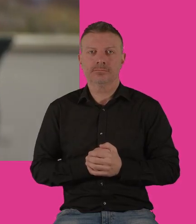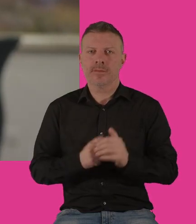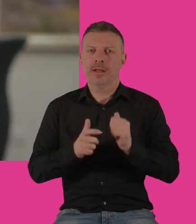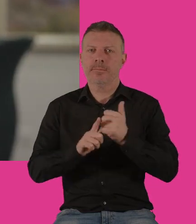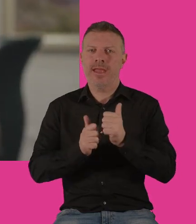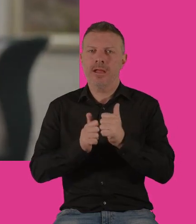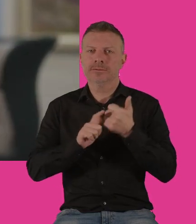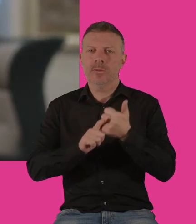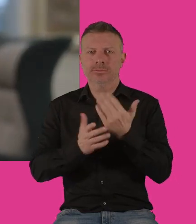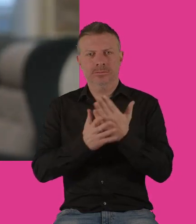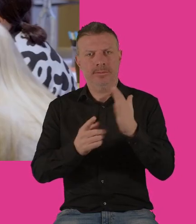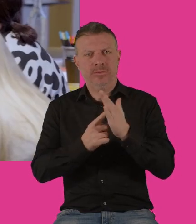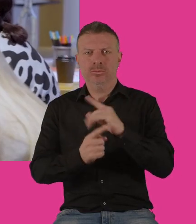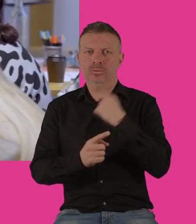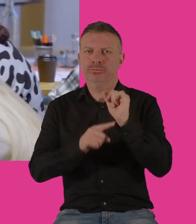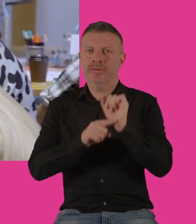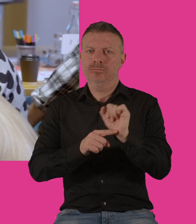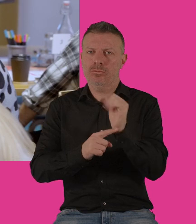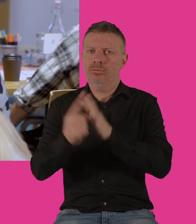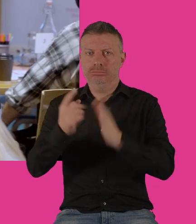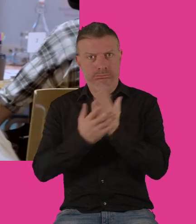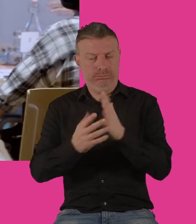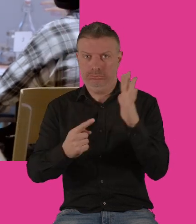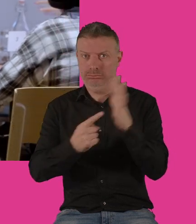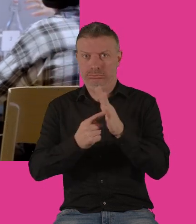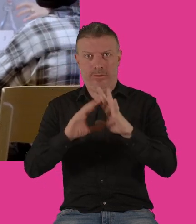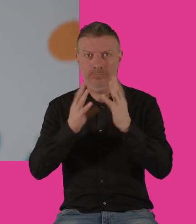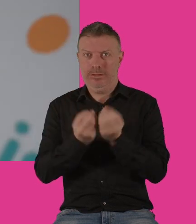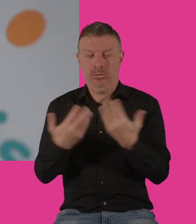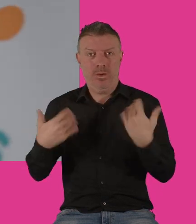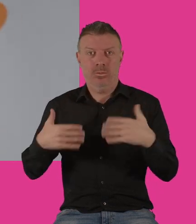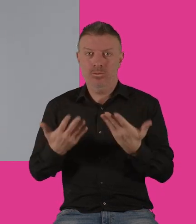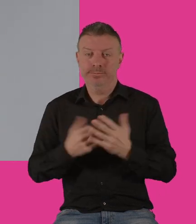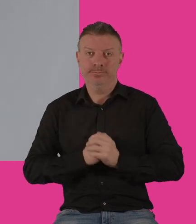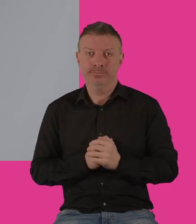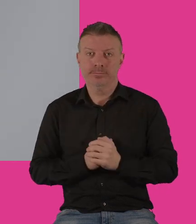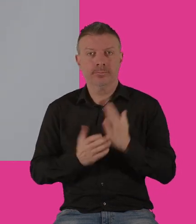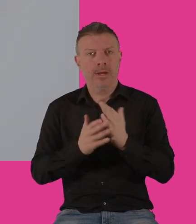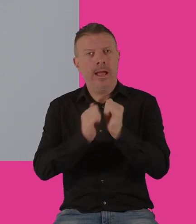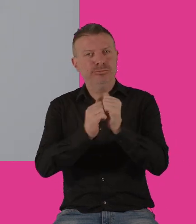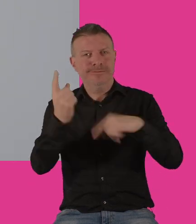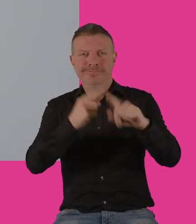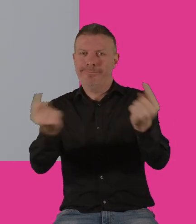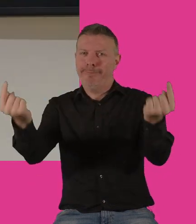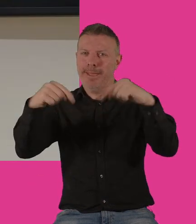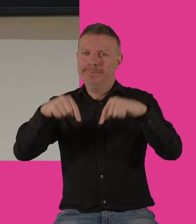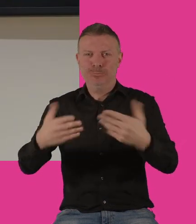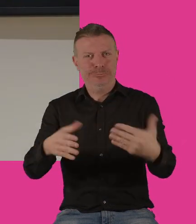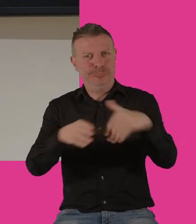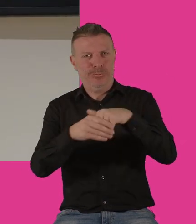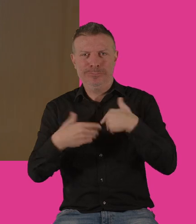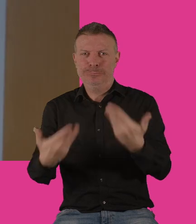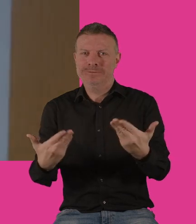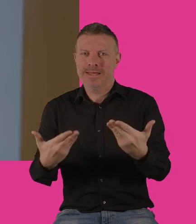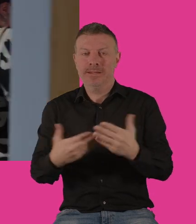Peer support is important to suicide prevention in Scotland because it is everything. I really appreciate all of you coming and joining us